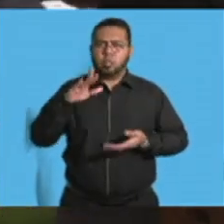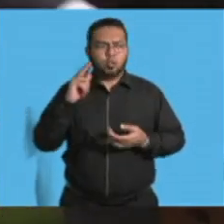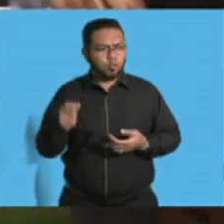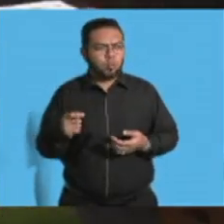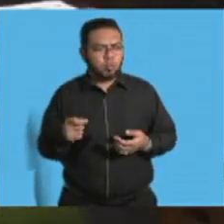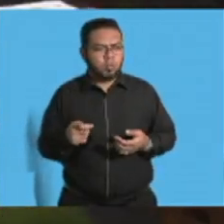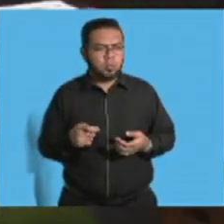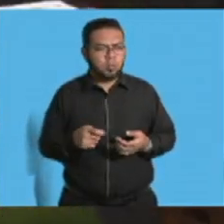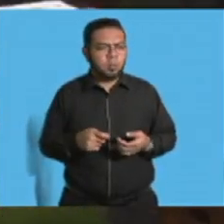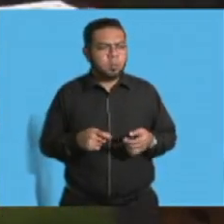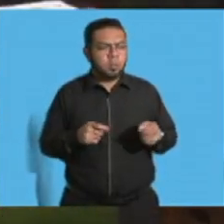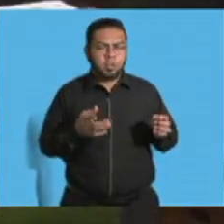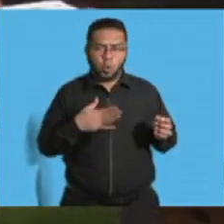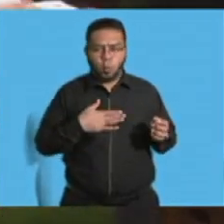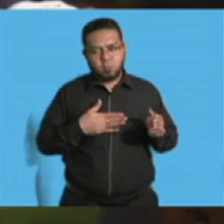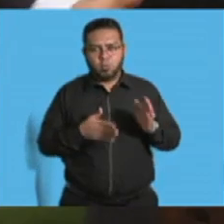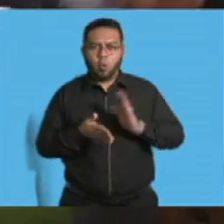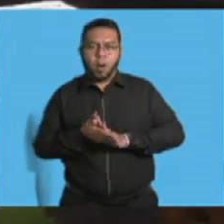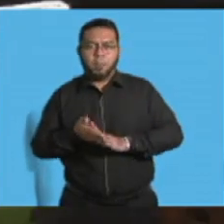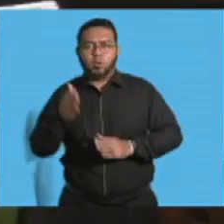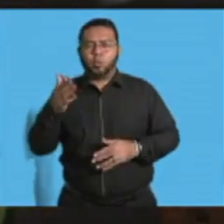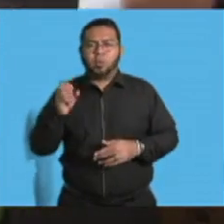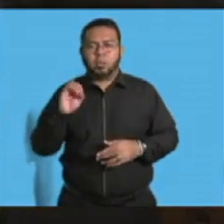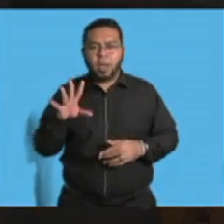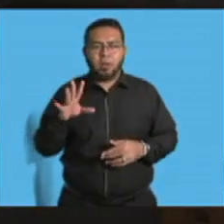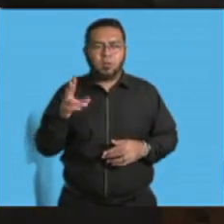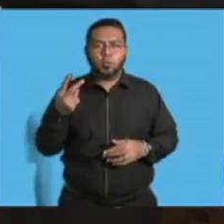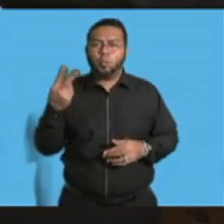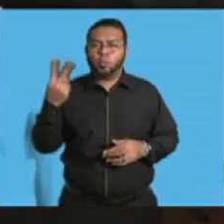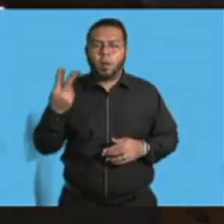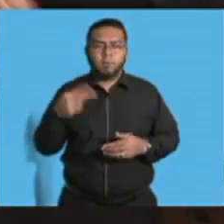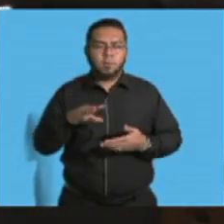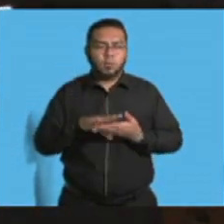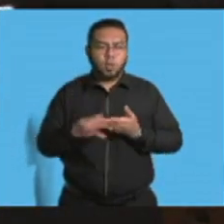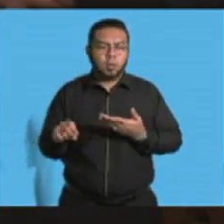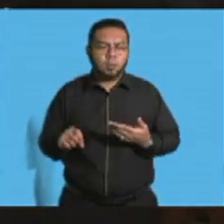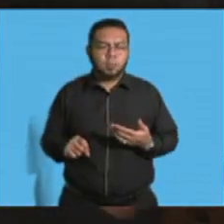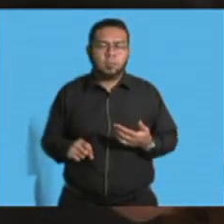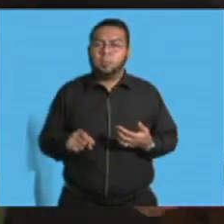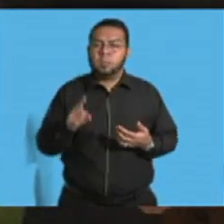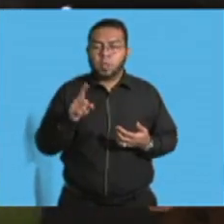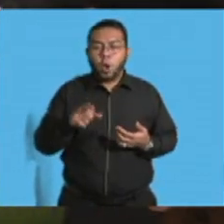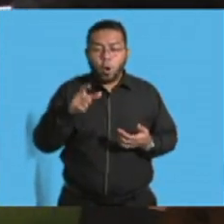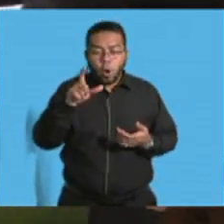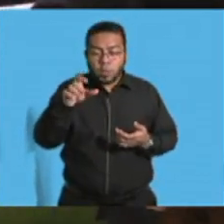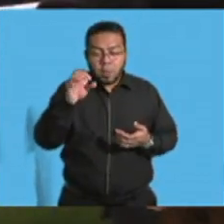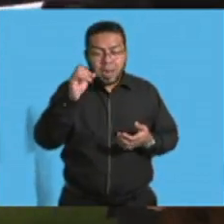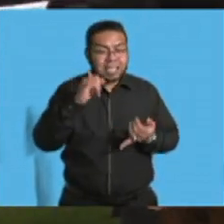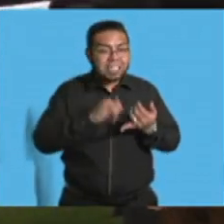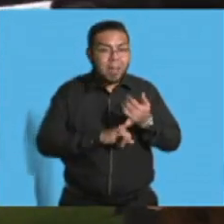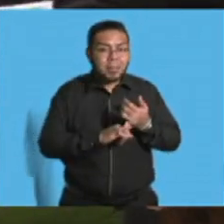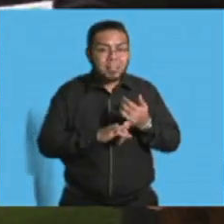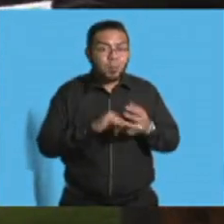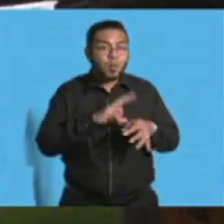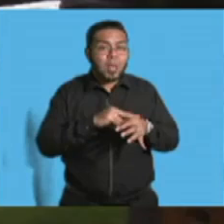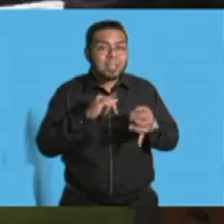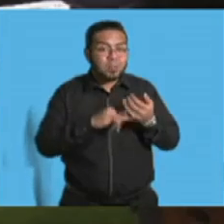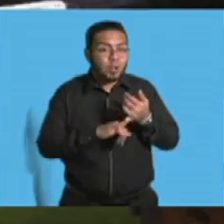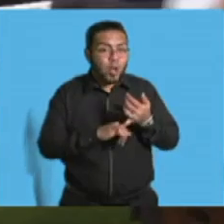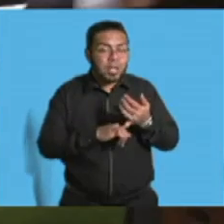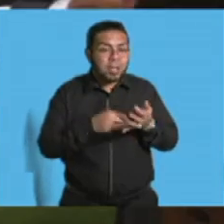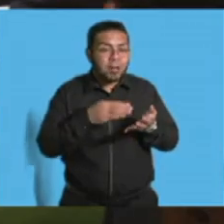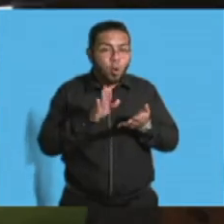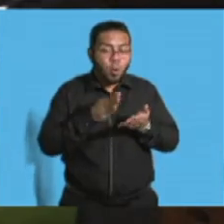So they'll go up to $10, $12. Honourable Samasoni, understand the implications. Honourable Chan, understand the implications. So we'll have